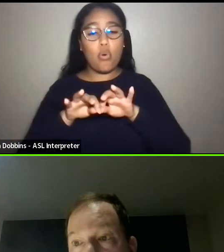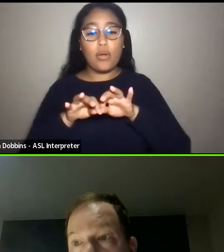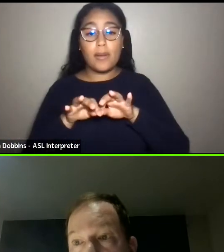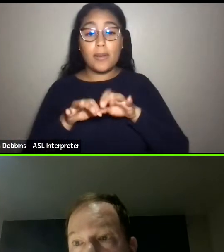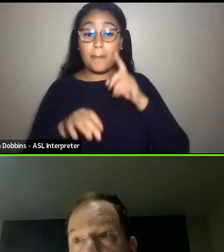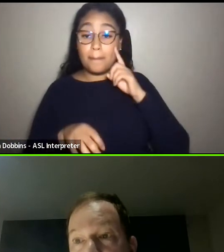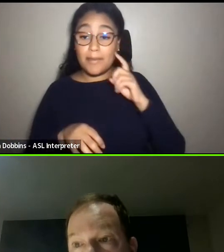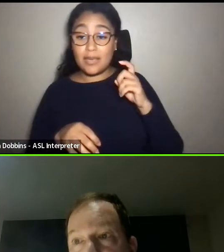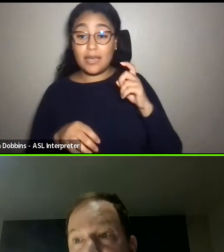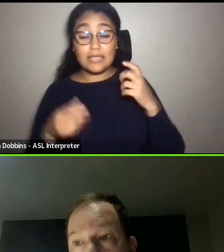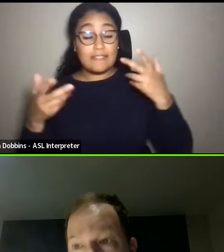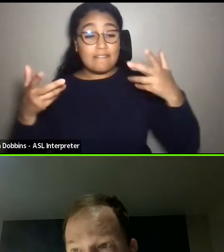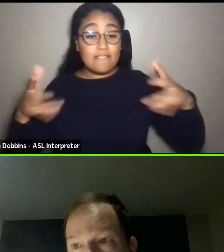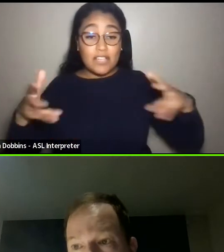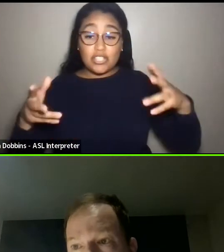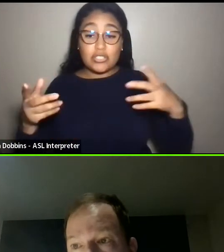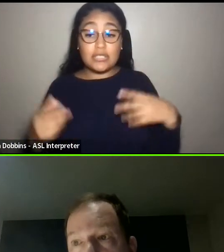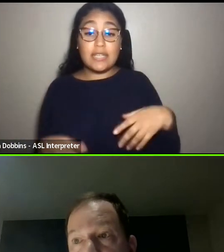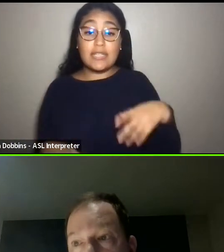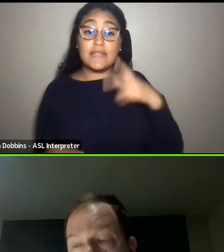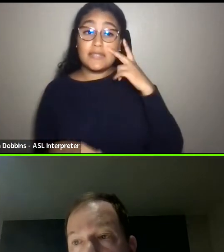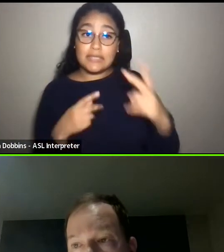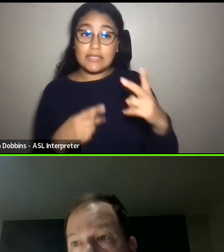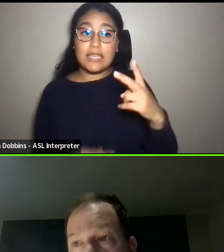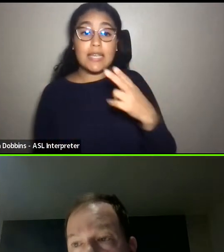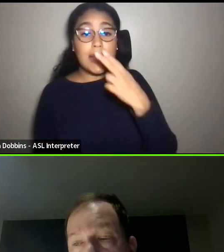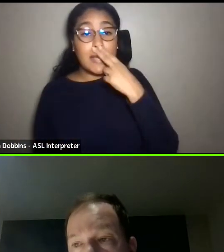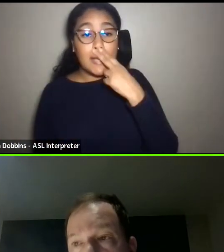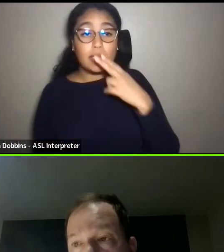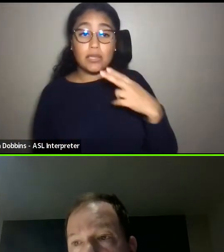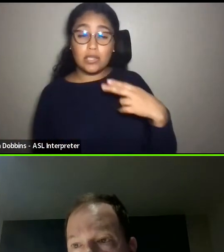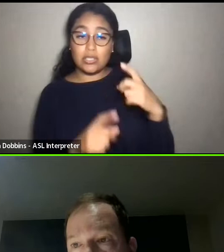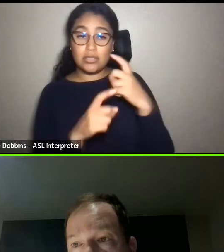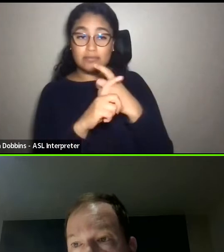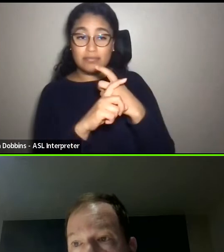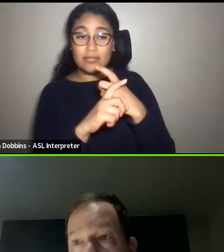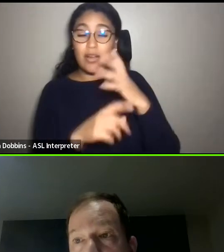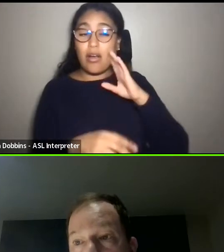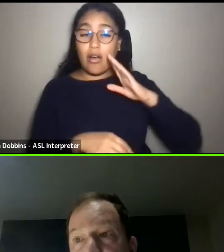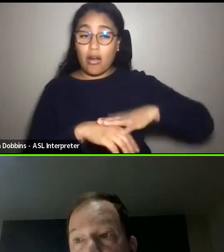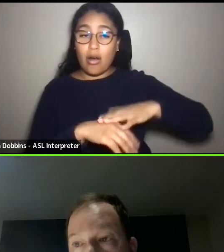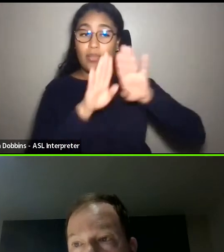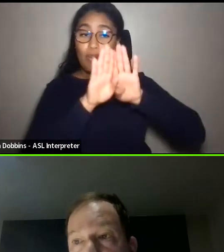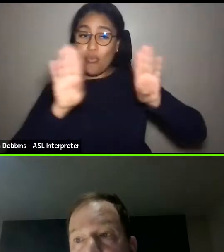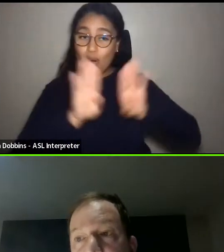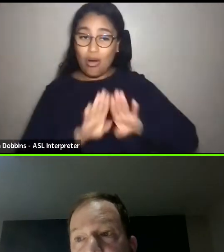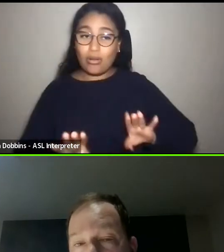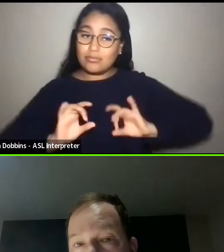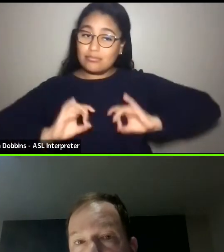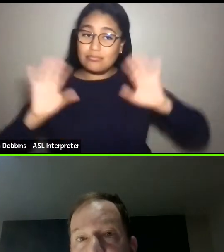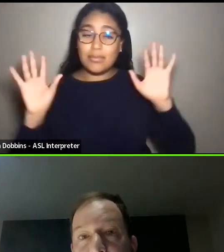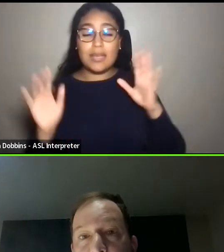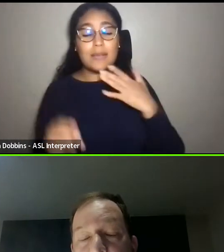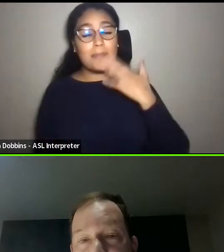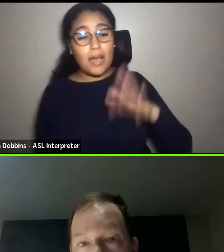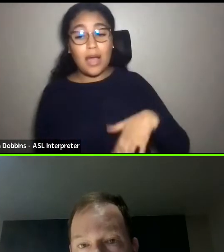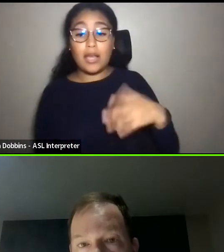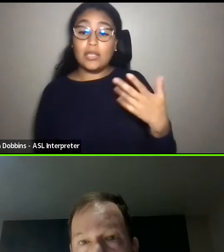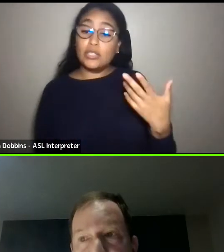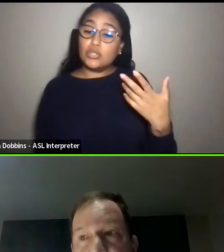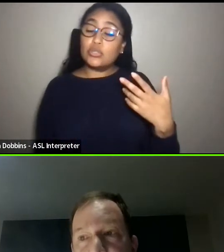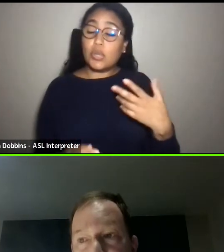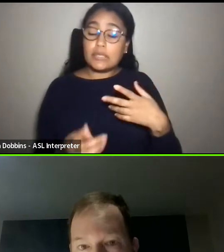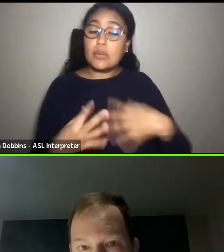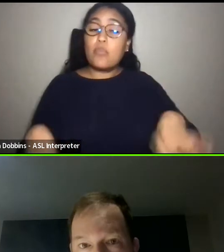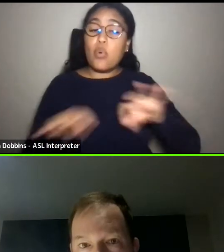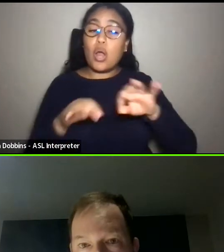considering that there have been repeated swastikas drawn on the walls of Burlingame High School. We must forcefully act to